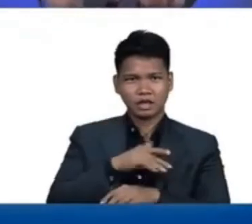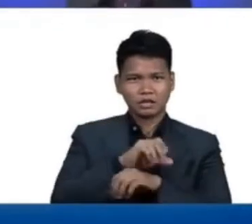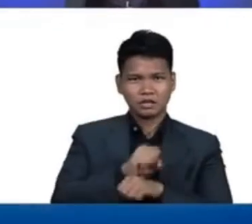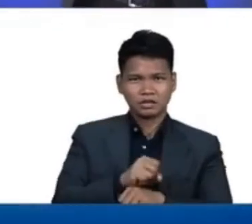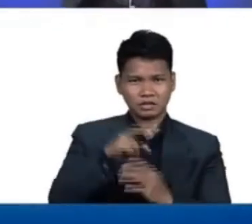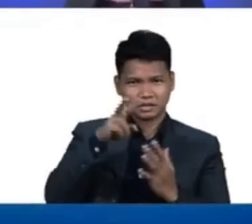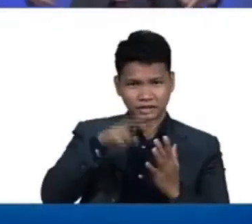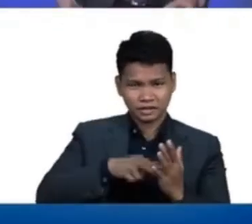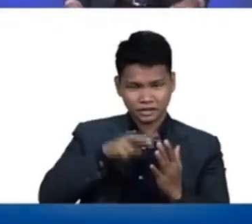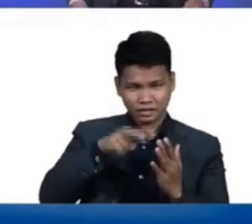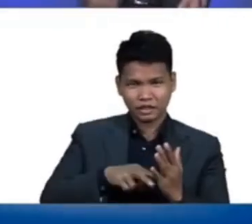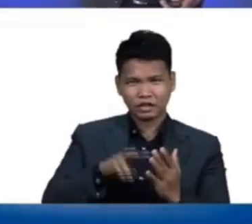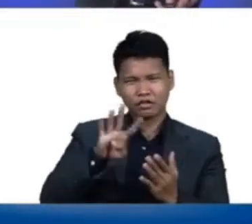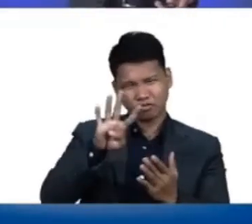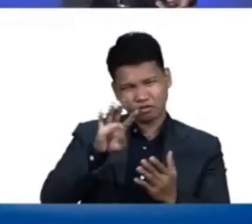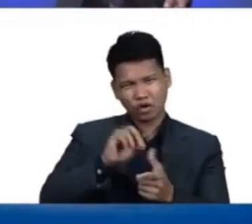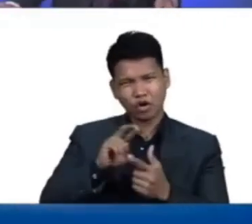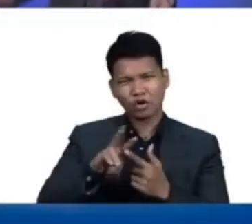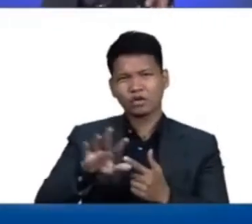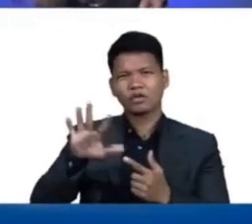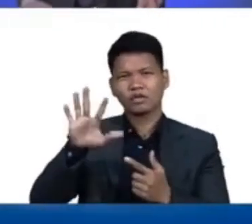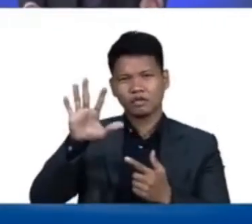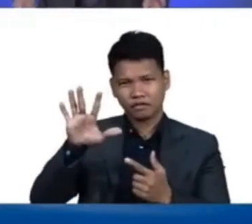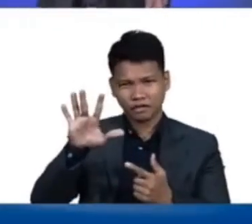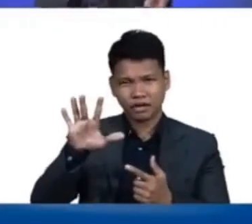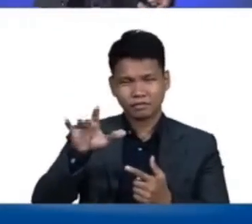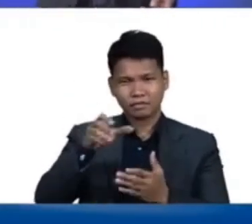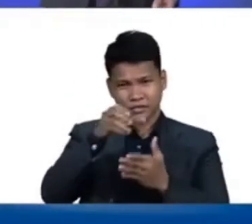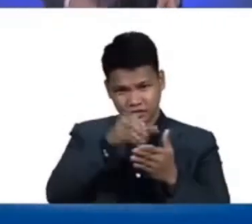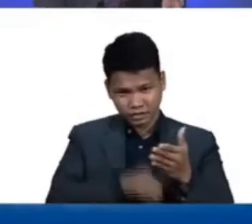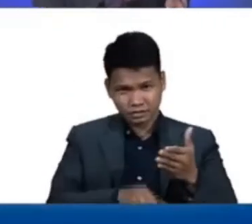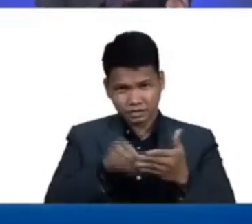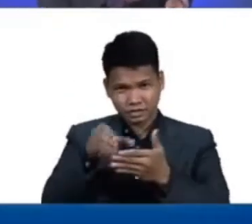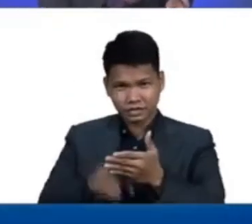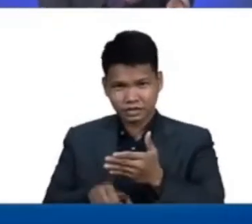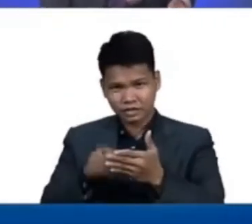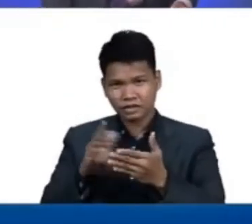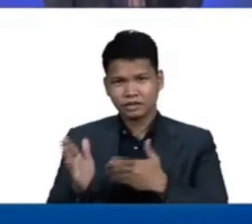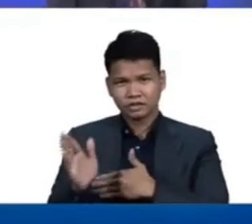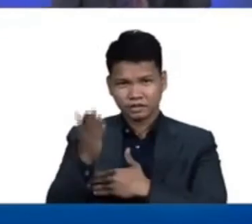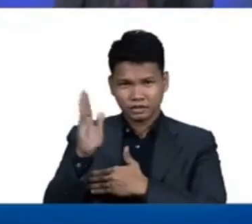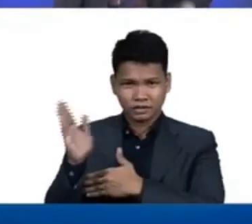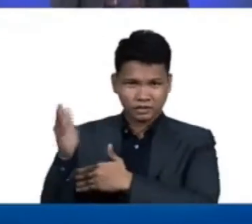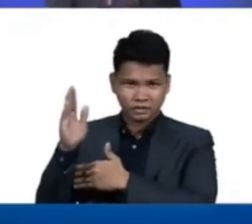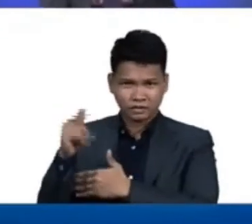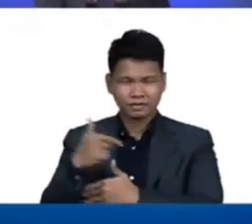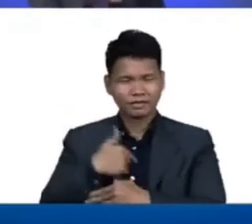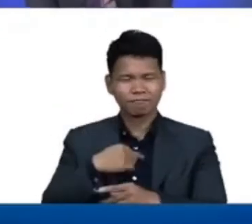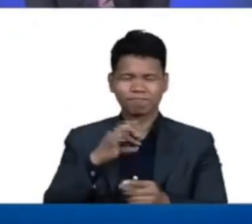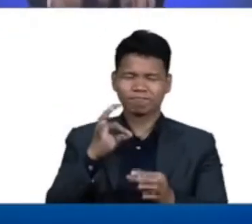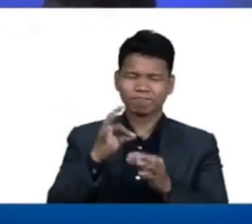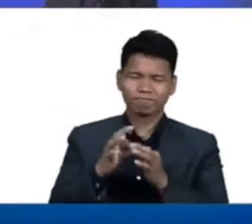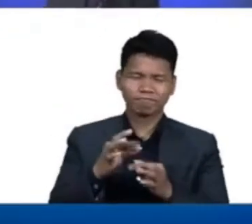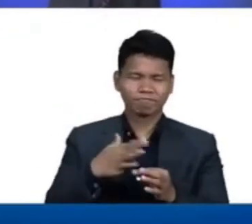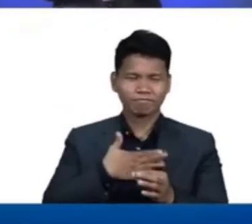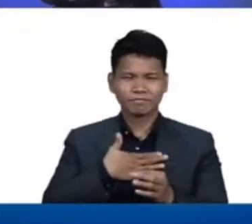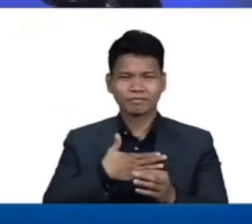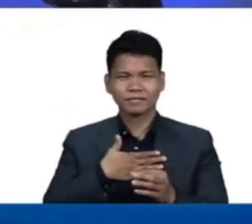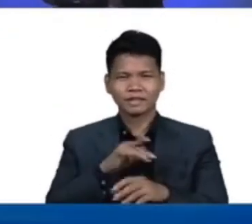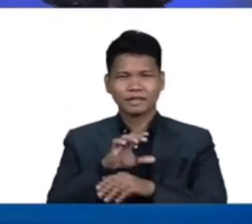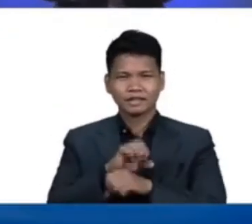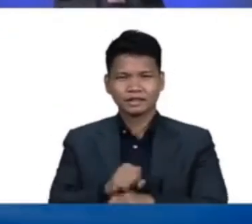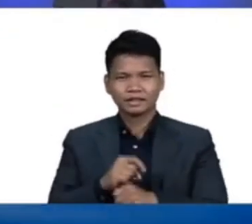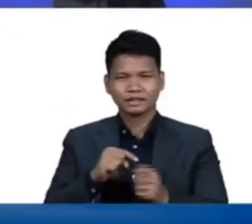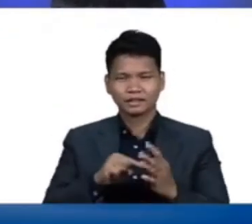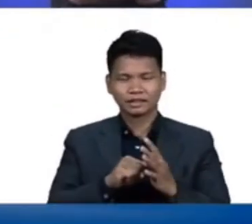the Bible every morning immediately after rising it seems to me the most suitable manner of beginning